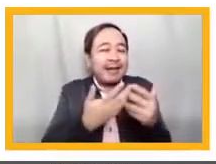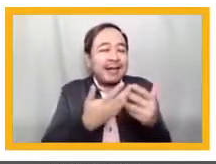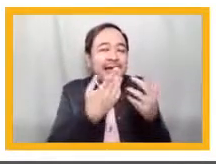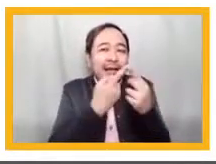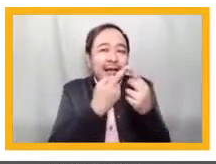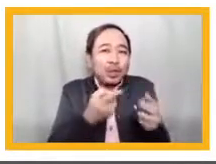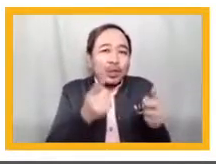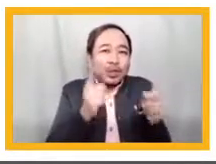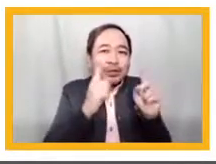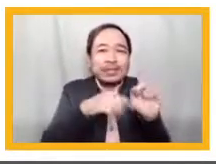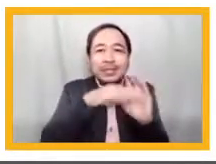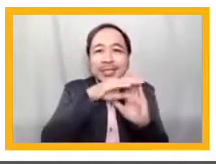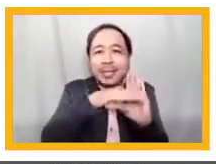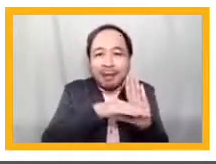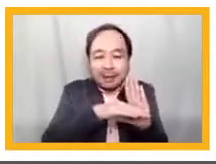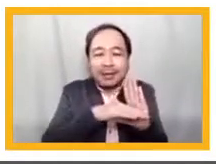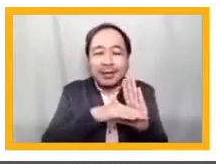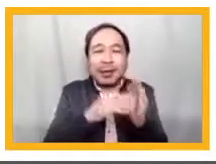policy.